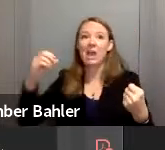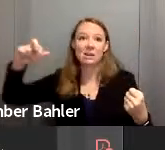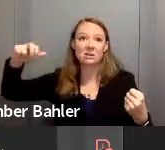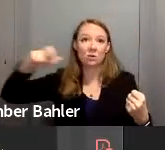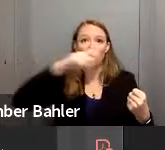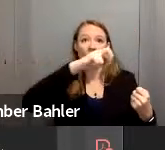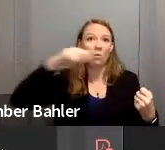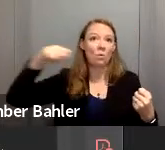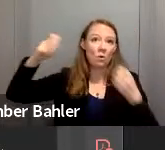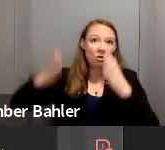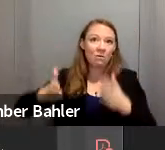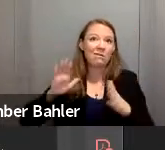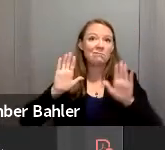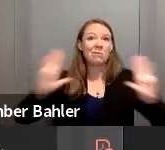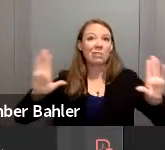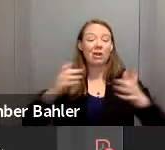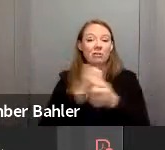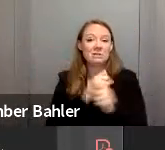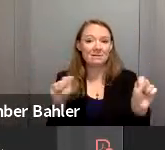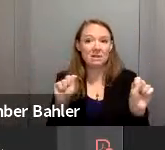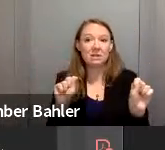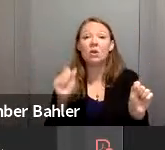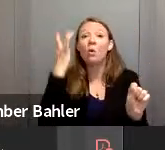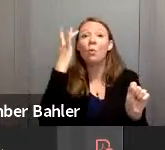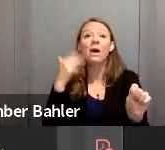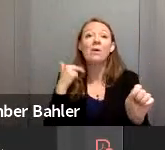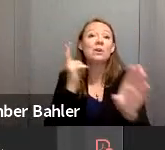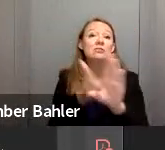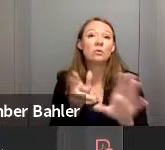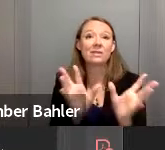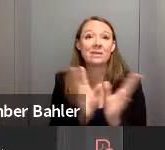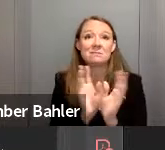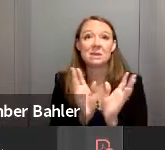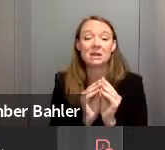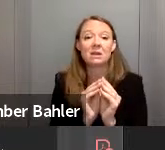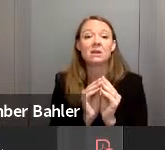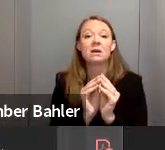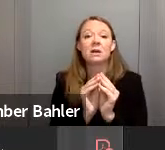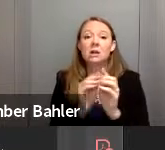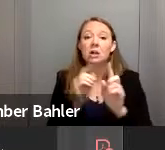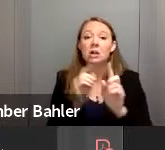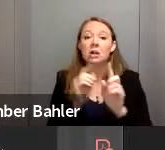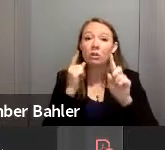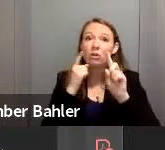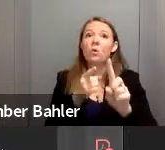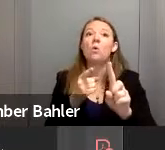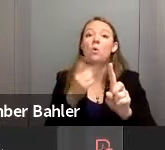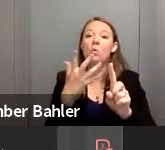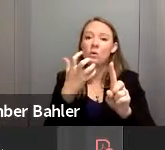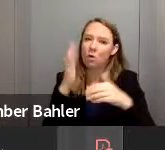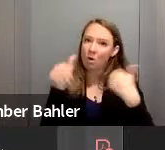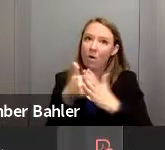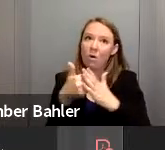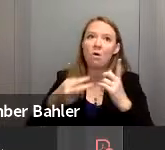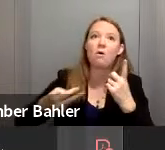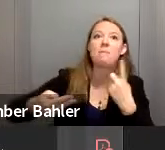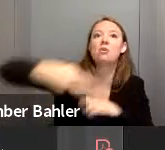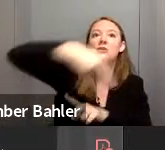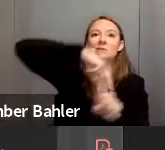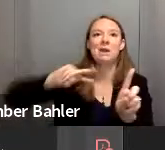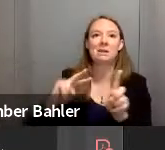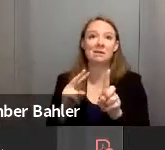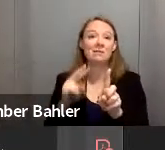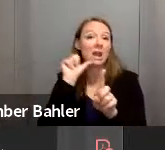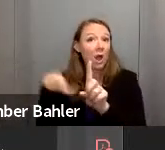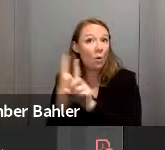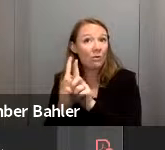So just like why we're in this meeting, we really try to get everyone's perspective, not just from pedestrians, but in this